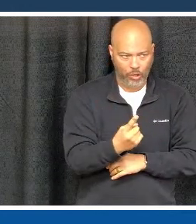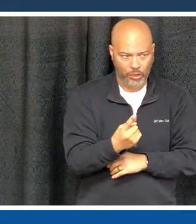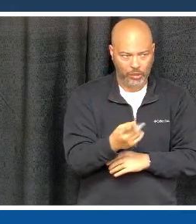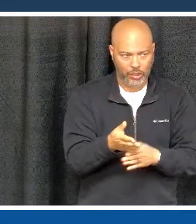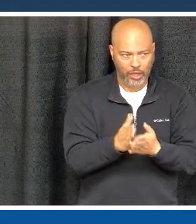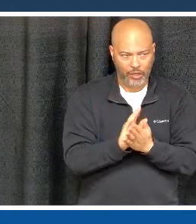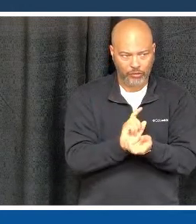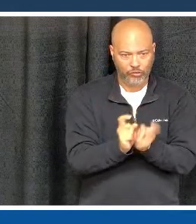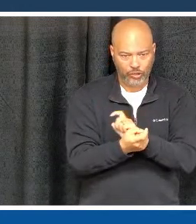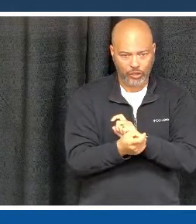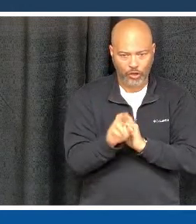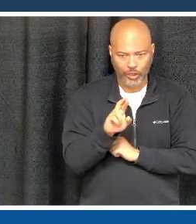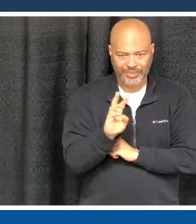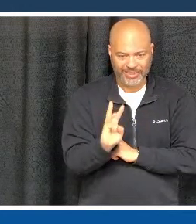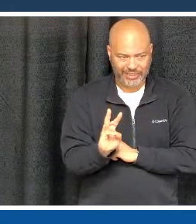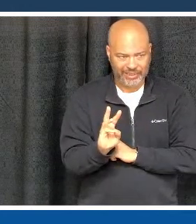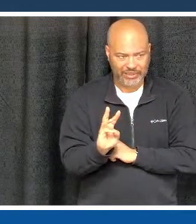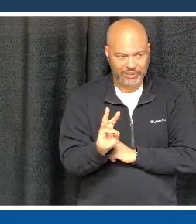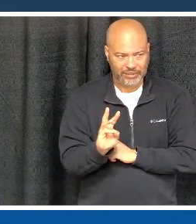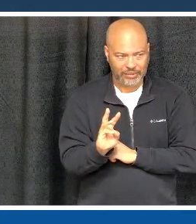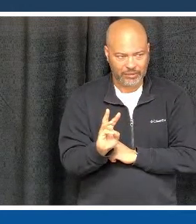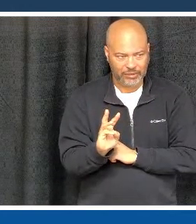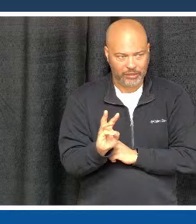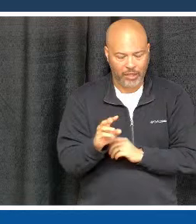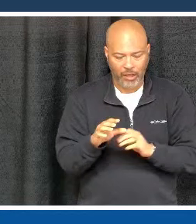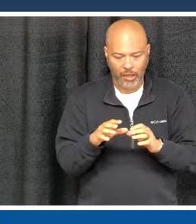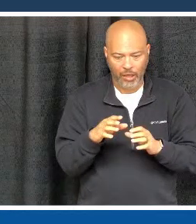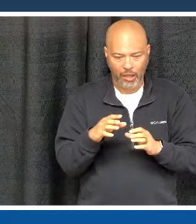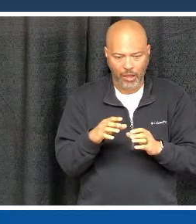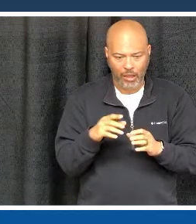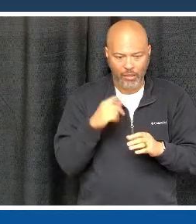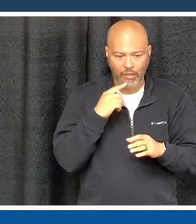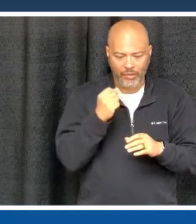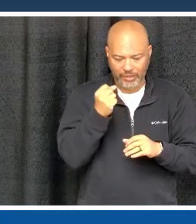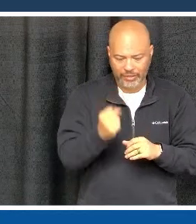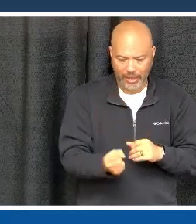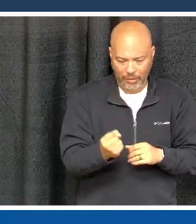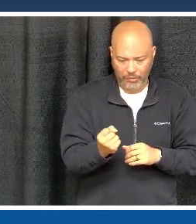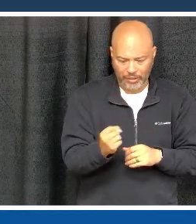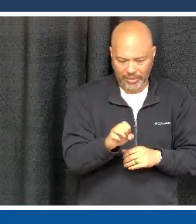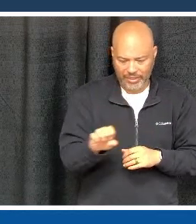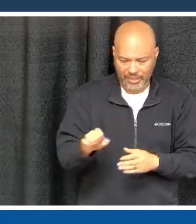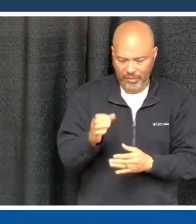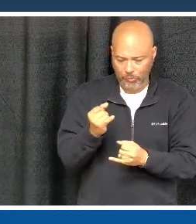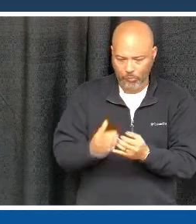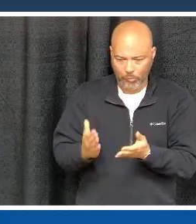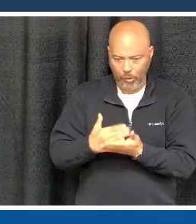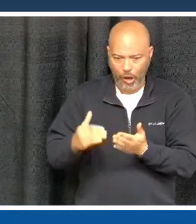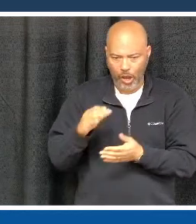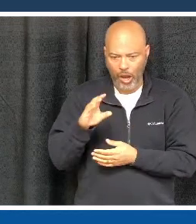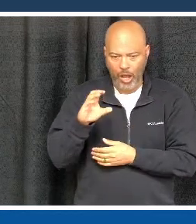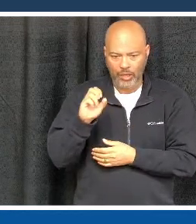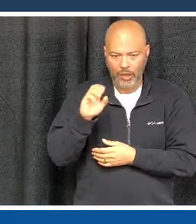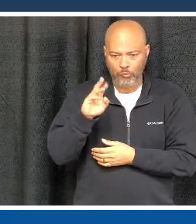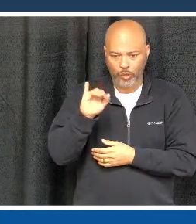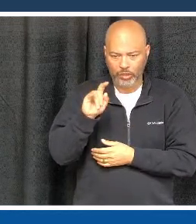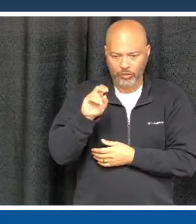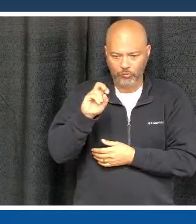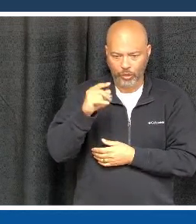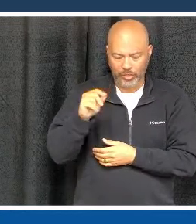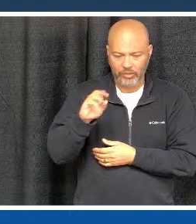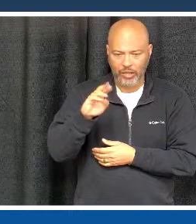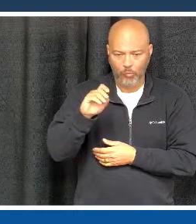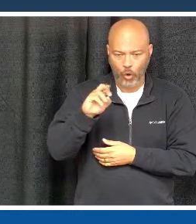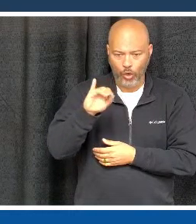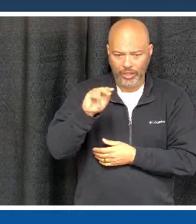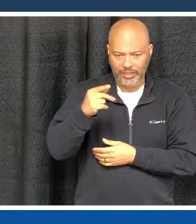they're requesting to go to R6. The parcels are at the southeast corner of Britton Springs Road and Morningside Drive, and the southwest